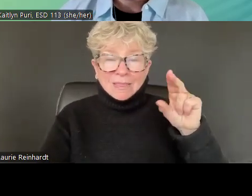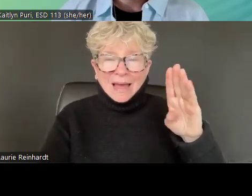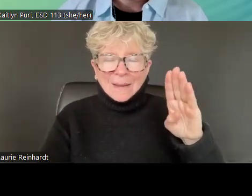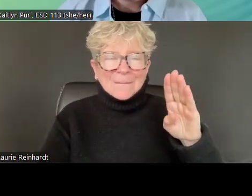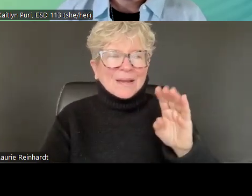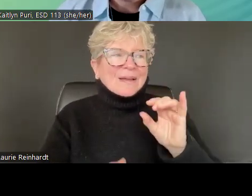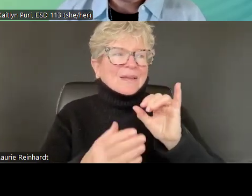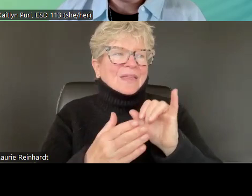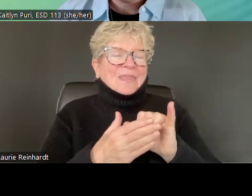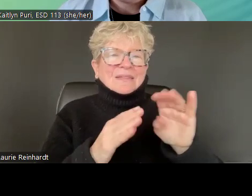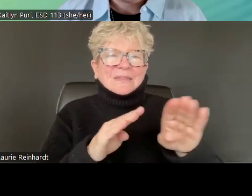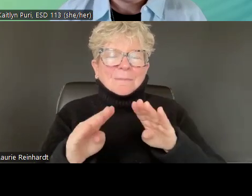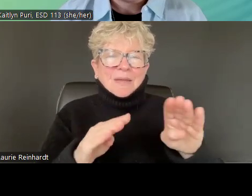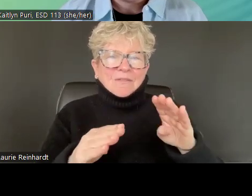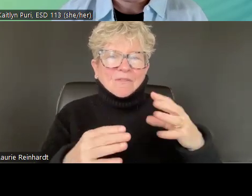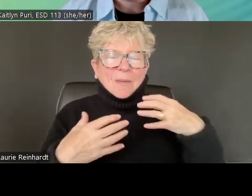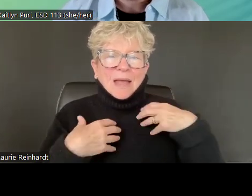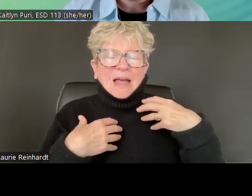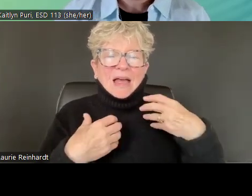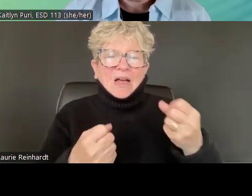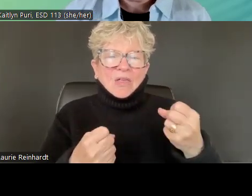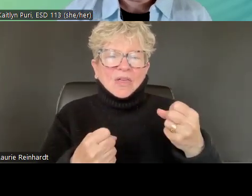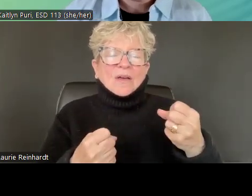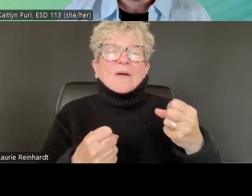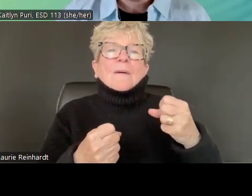our behavioral health leadership club.